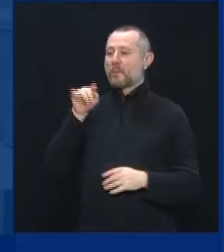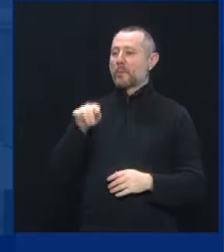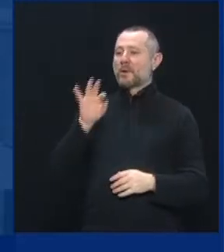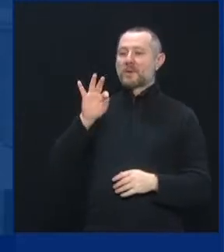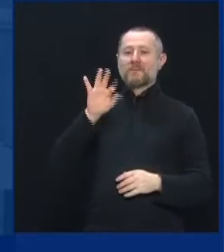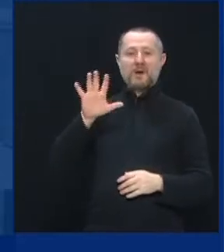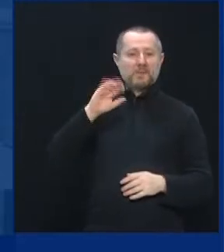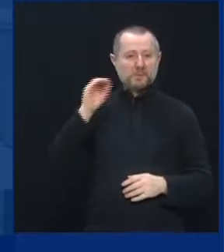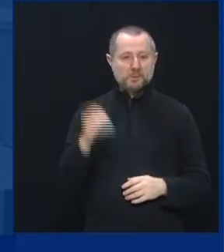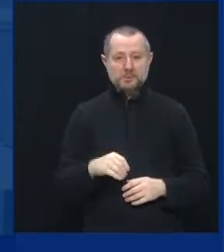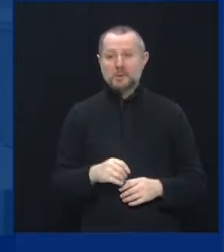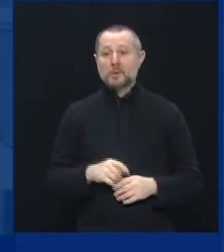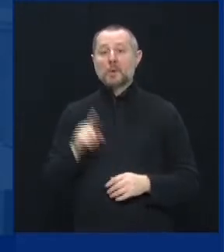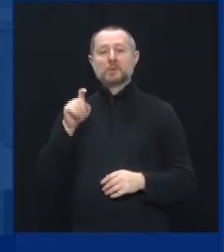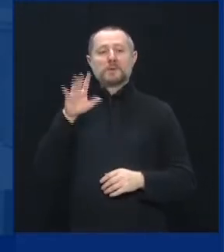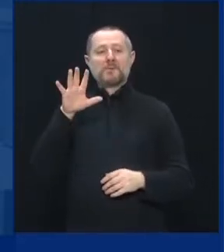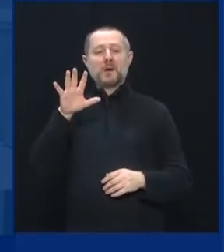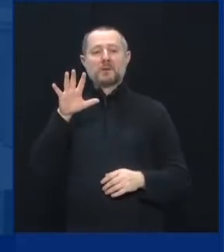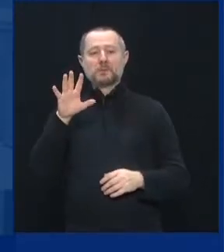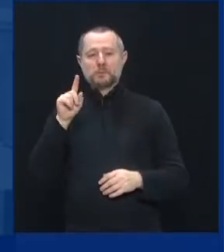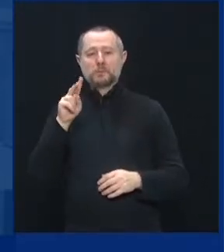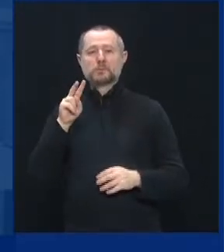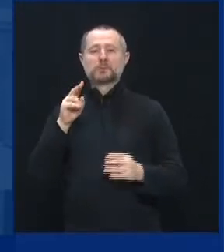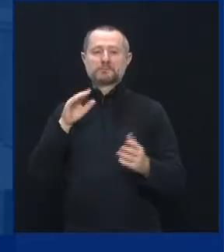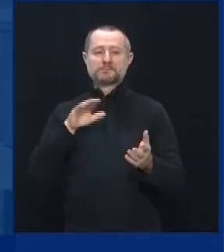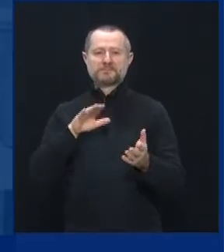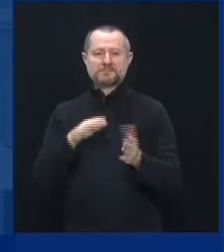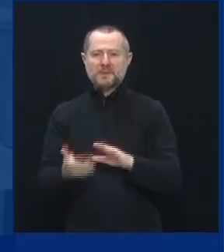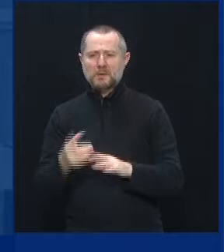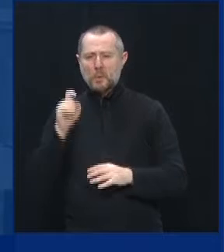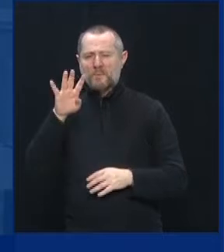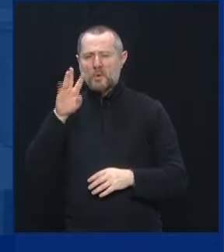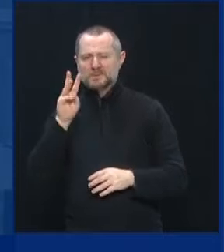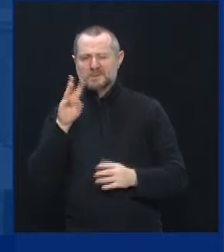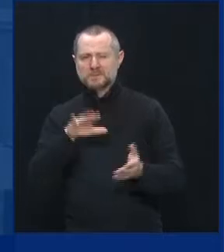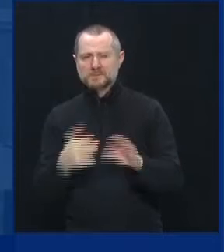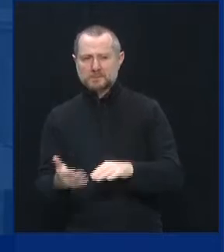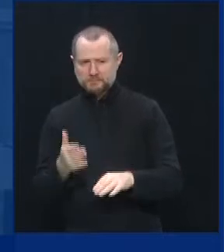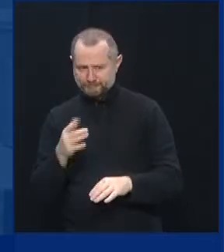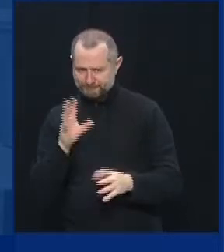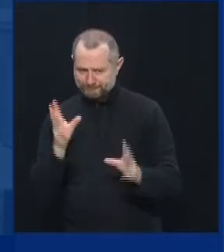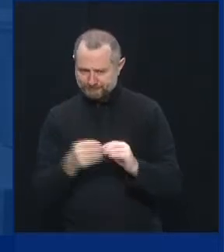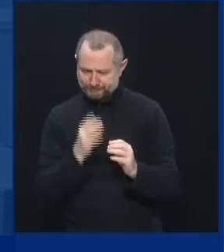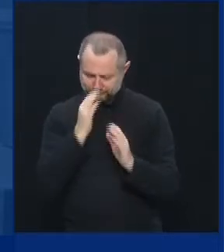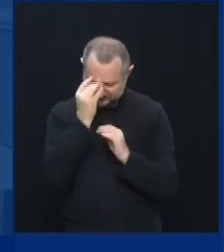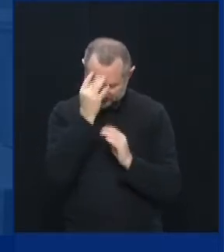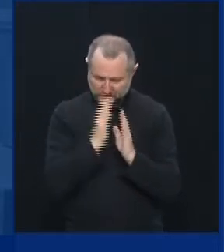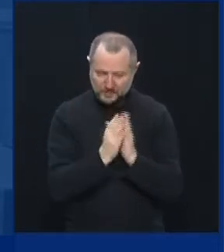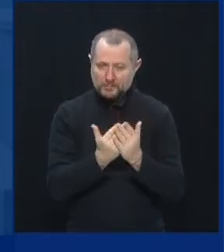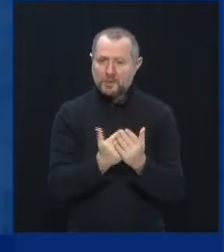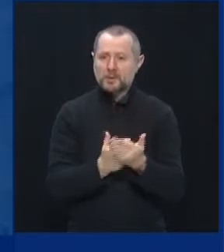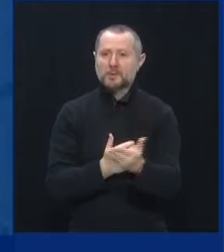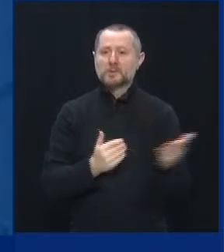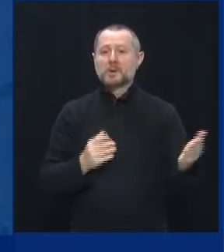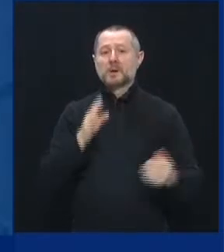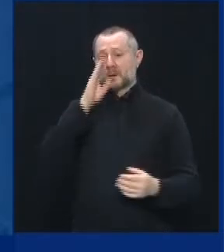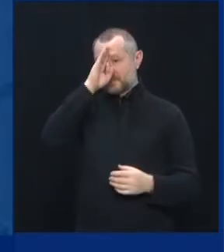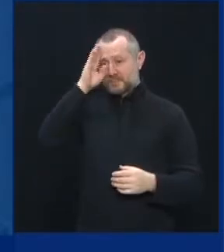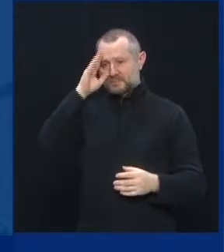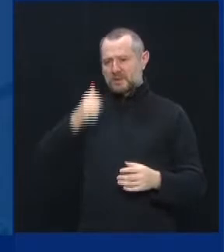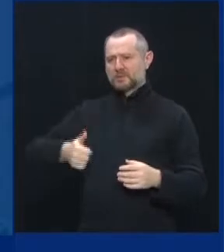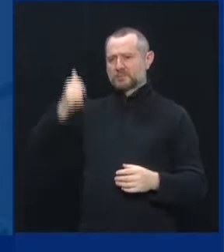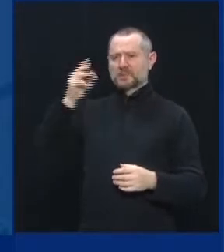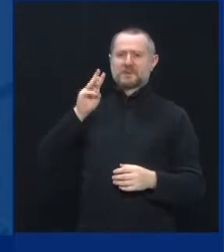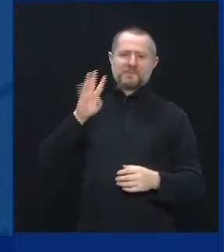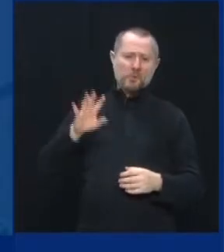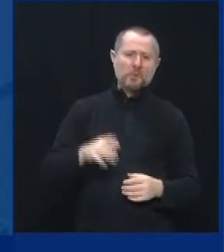146 people passed away. They are in our thoughts and prayers. Hospitalization up 64, ICU up 3, intubations